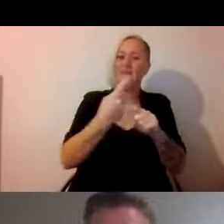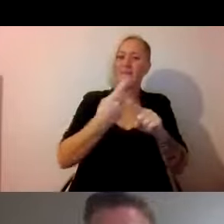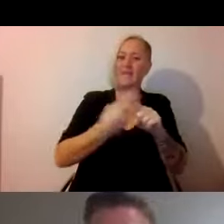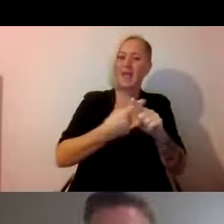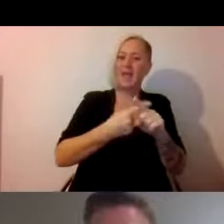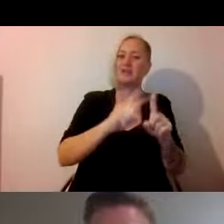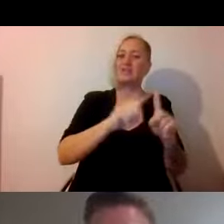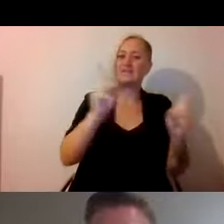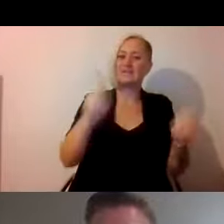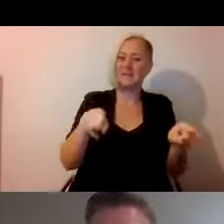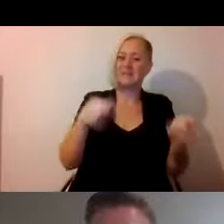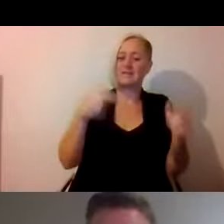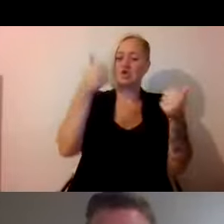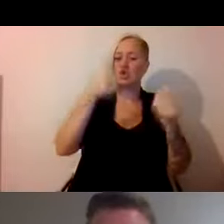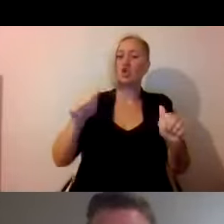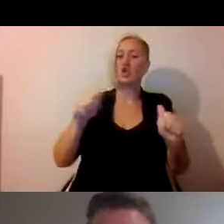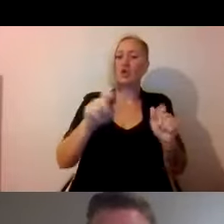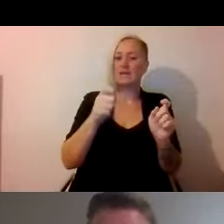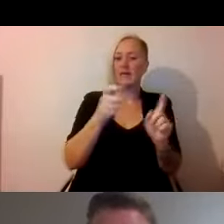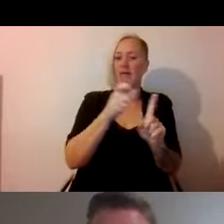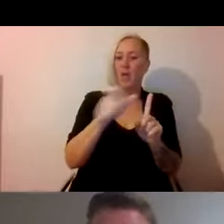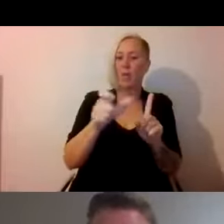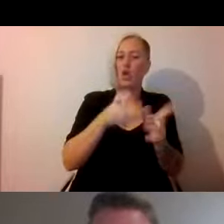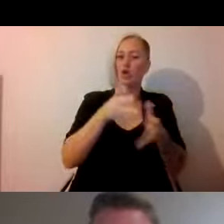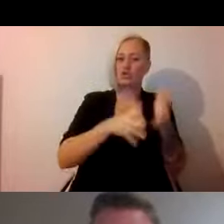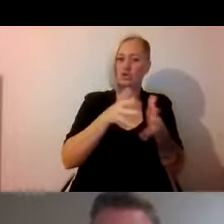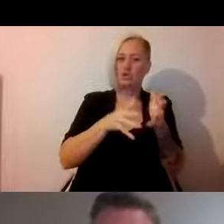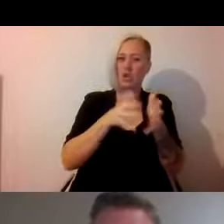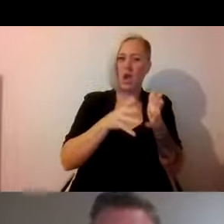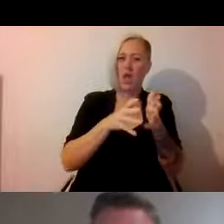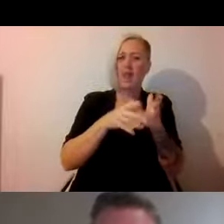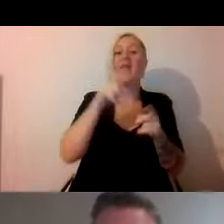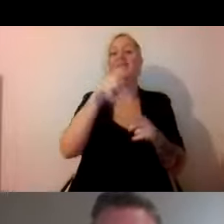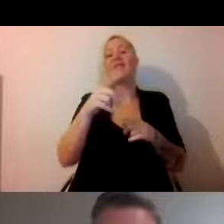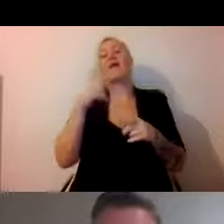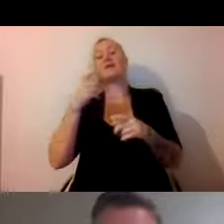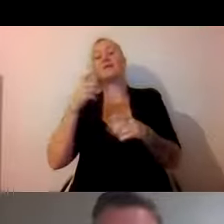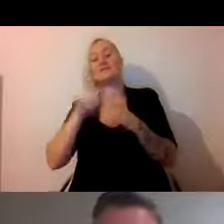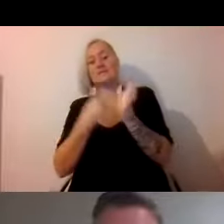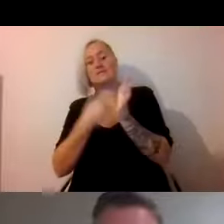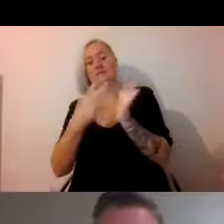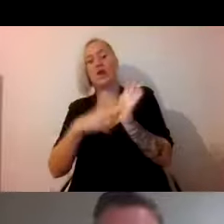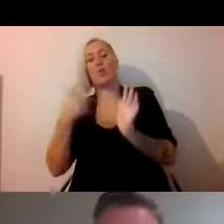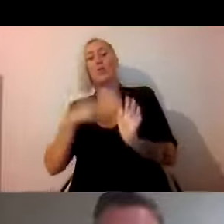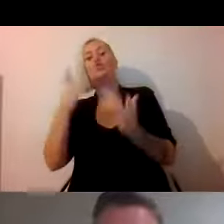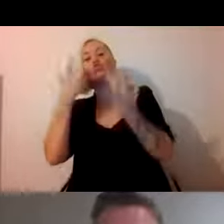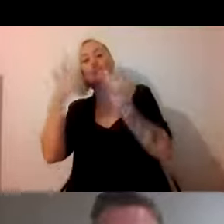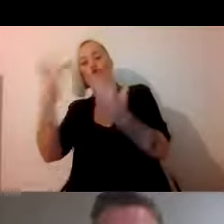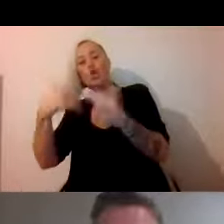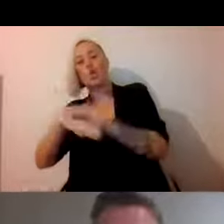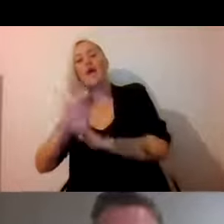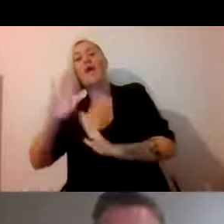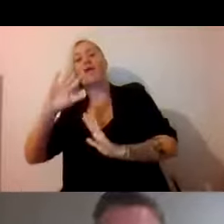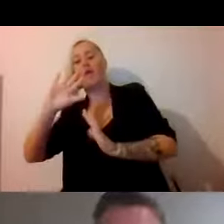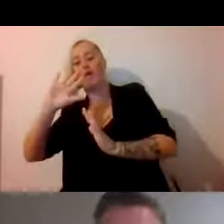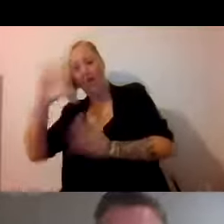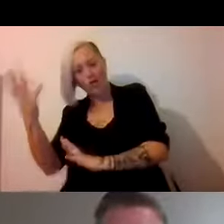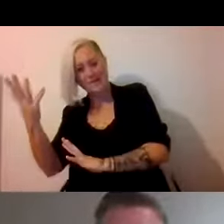signing. And then he'd like to contrast that with AUSLAN. Oh, yeah, that would be